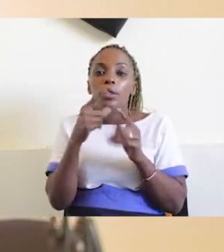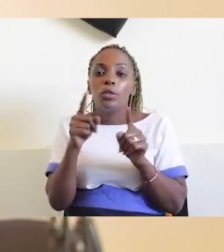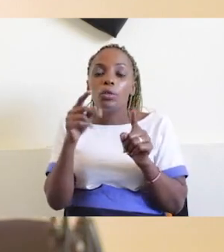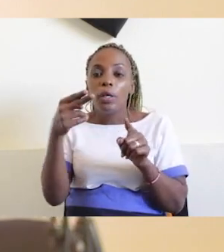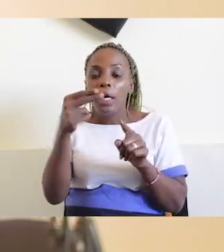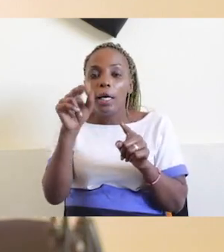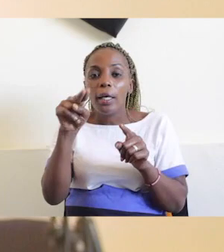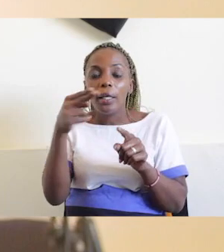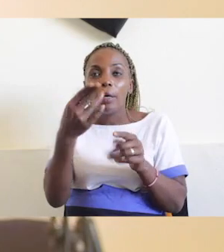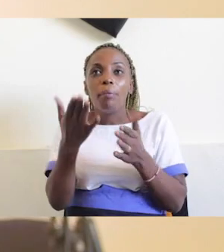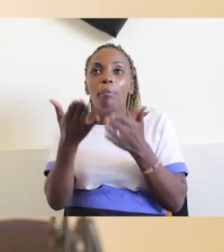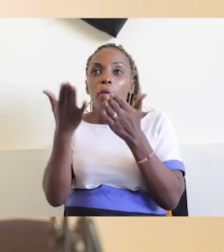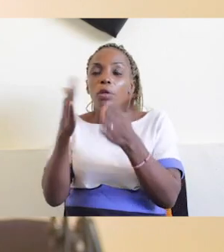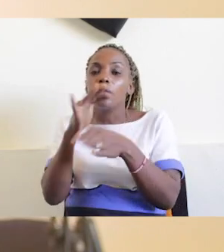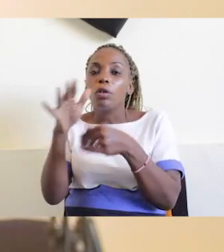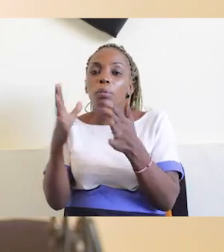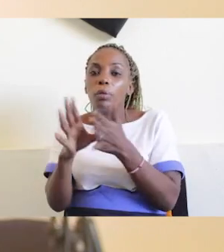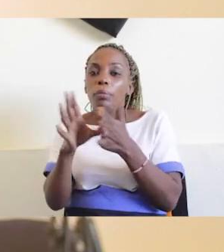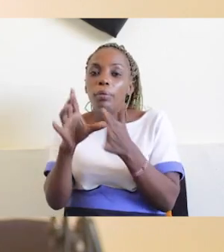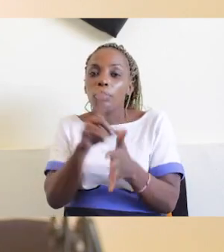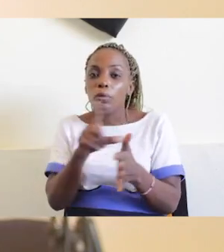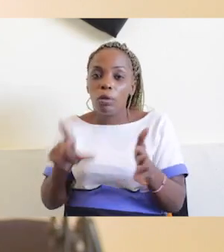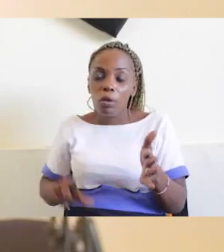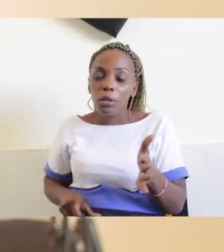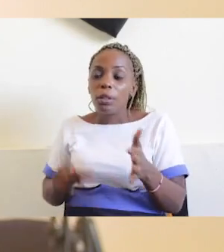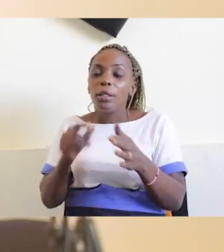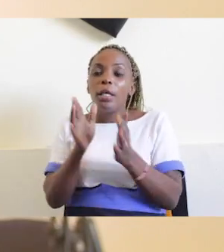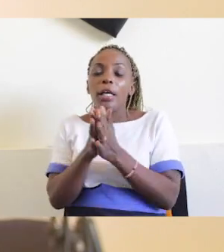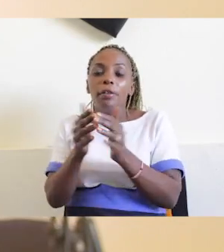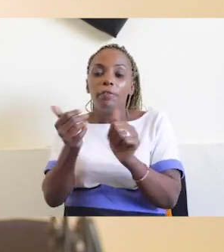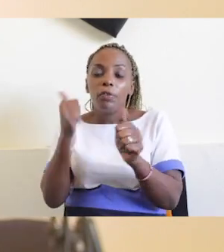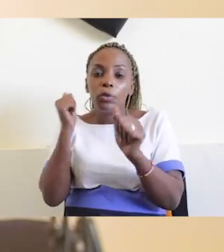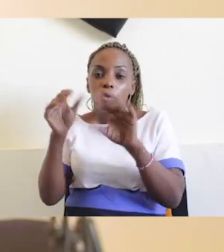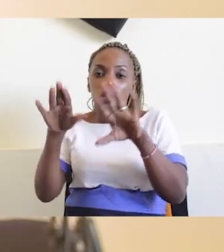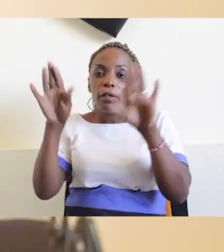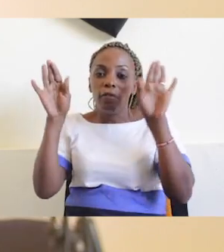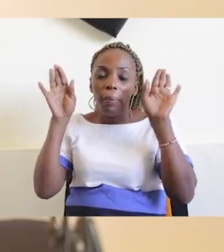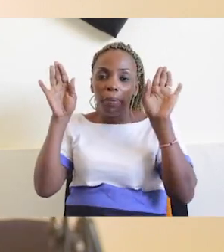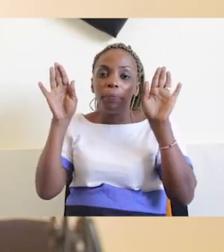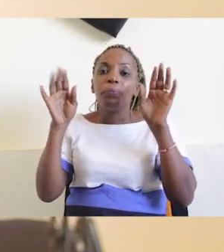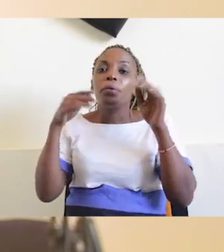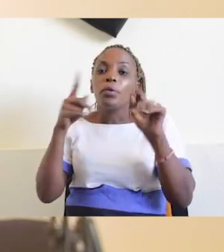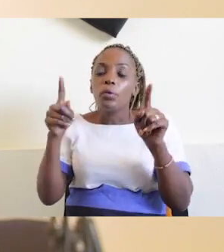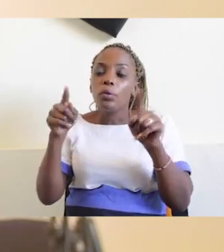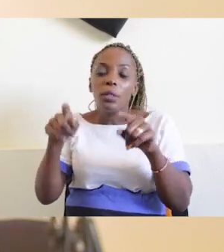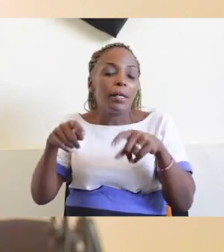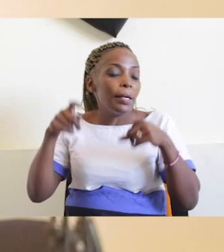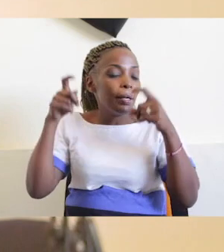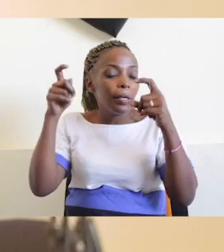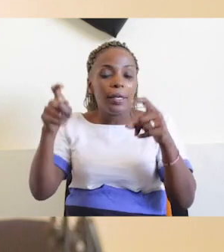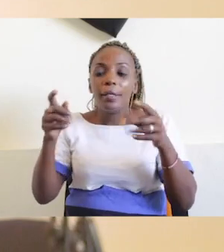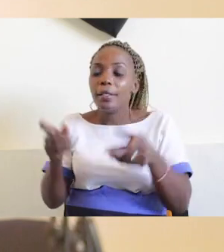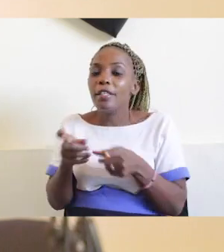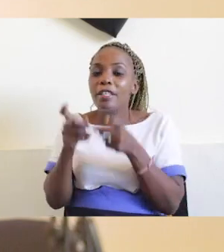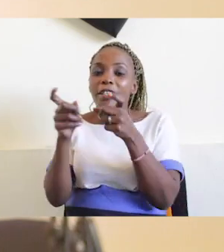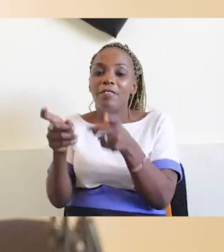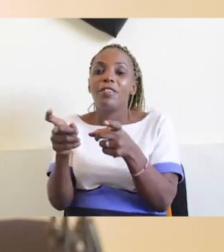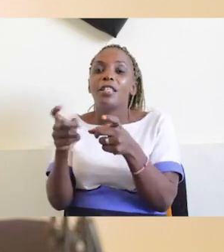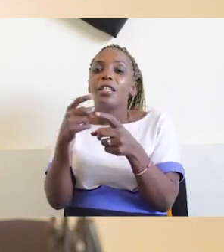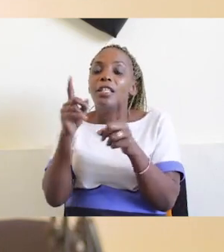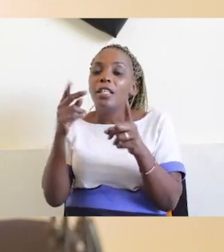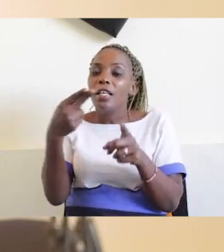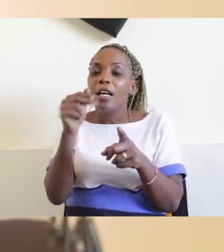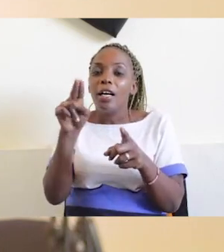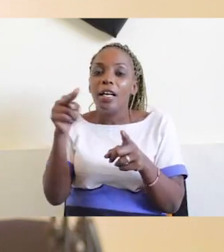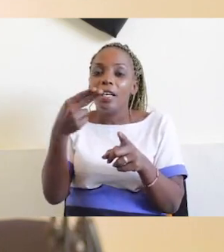her troubles to the Lord, and because she refused to settle or give in or give up, she was greatly rewarded. She soared